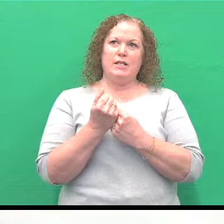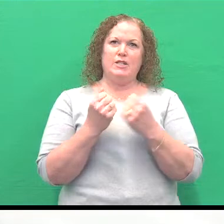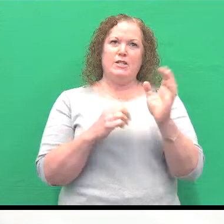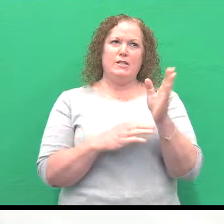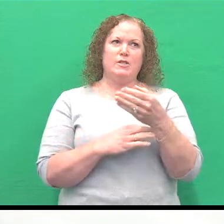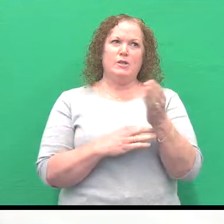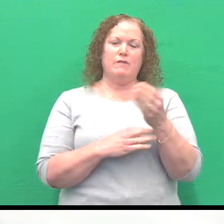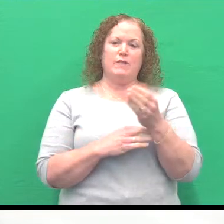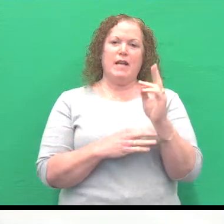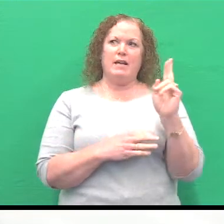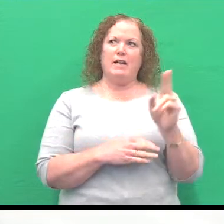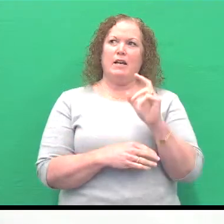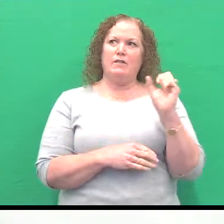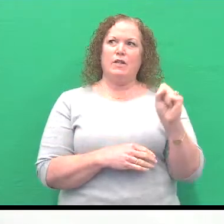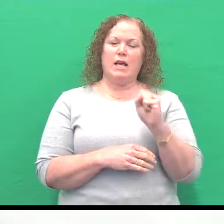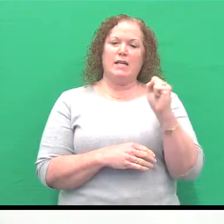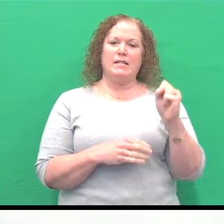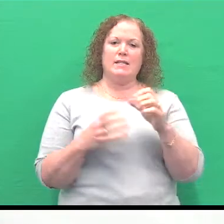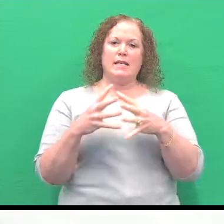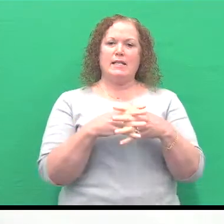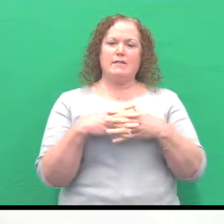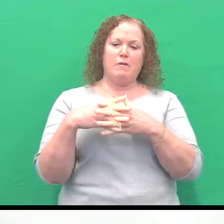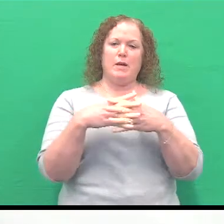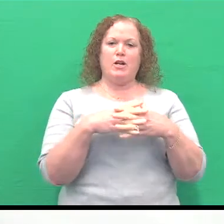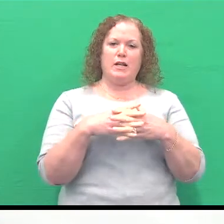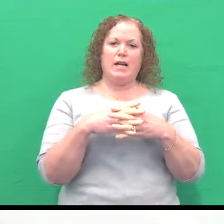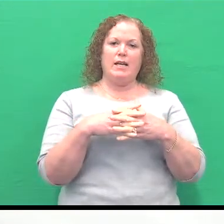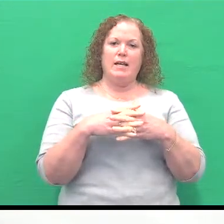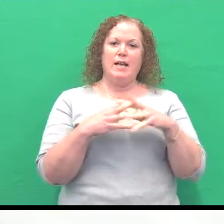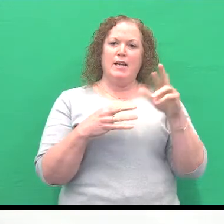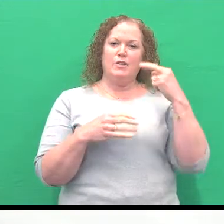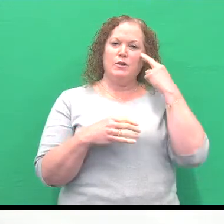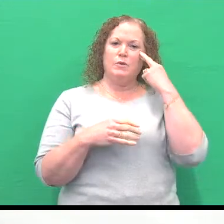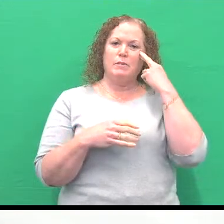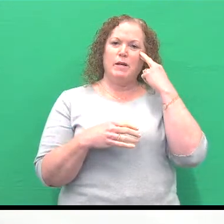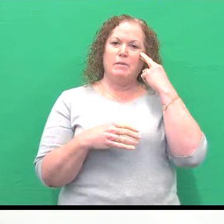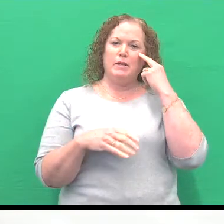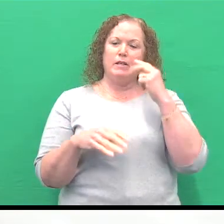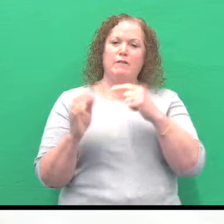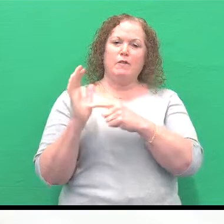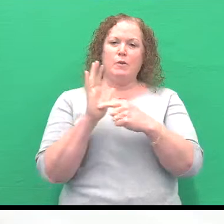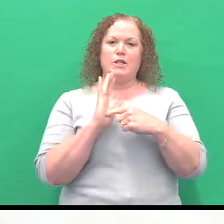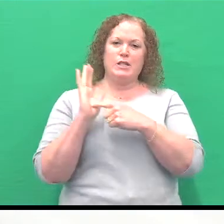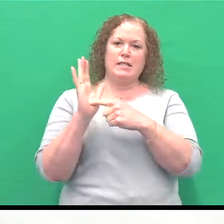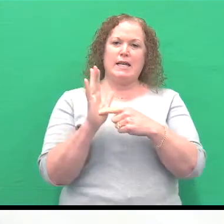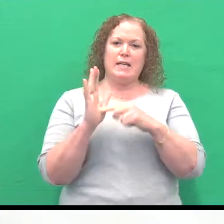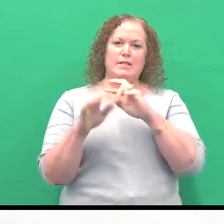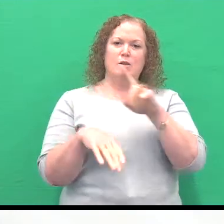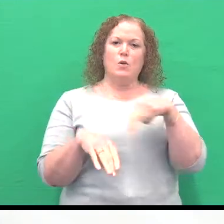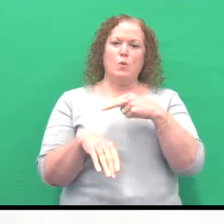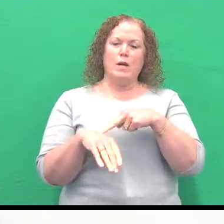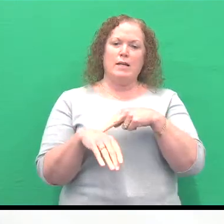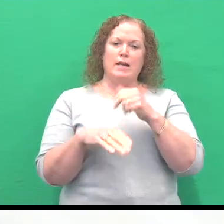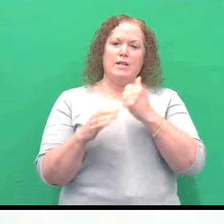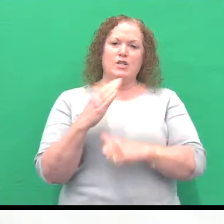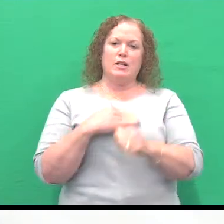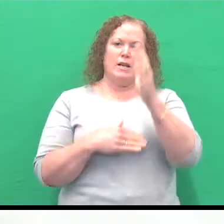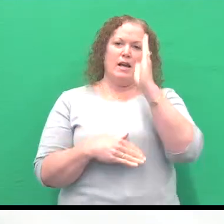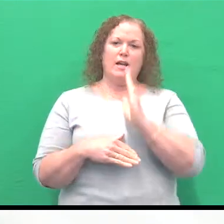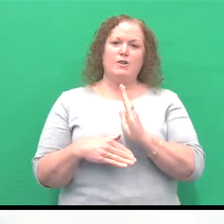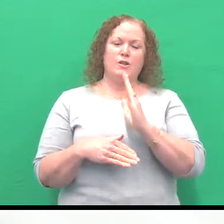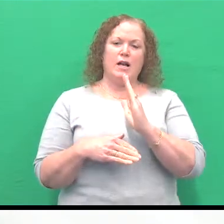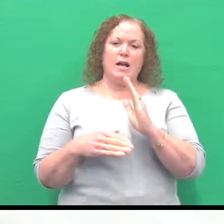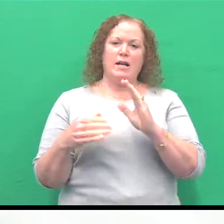Allegiance to the flag of the United States of America, to the republic for which it stands, one nation,